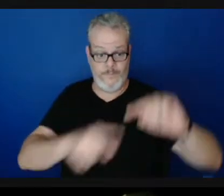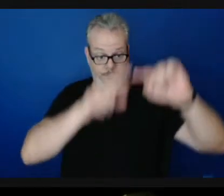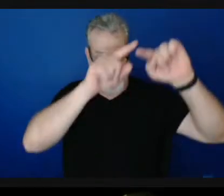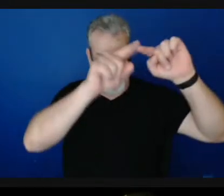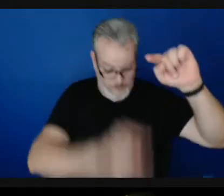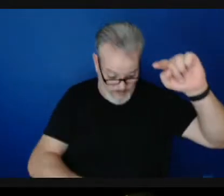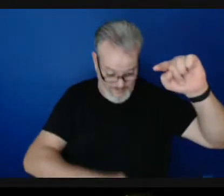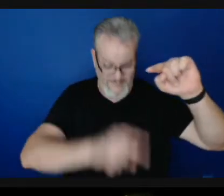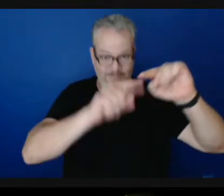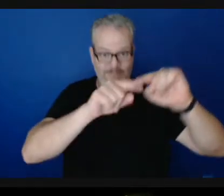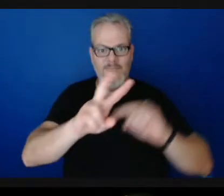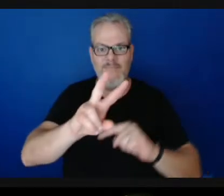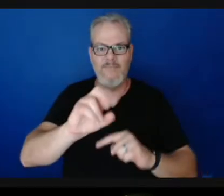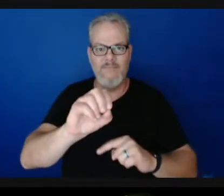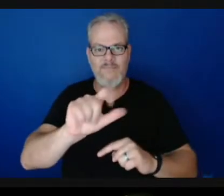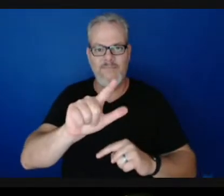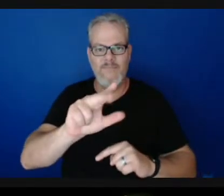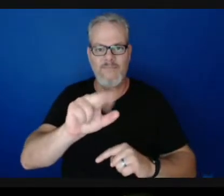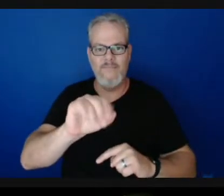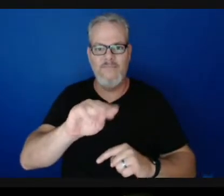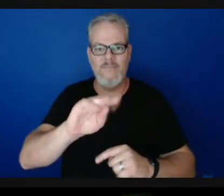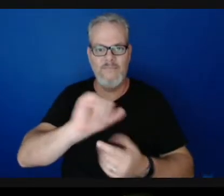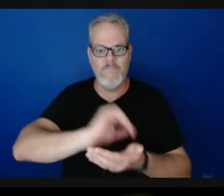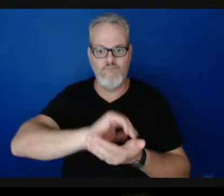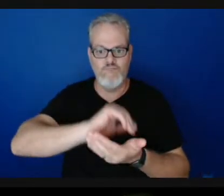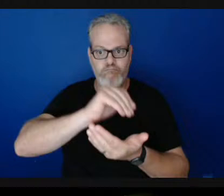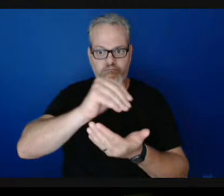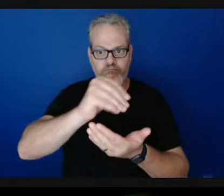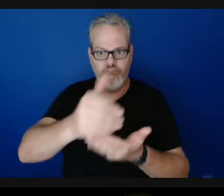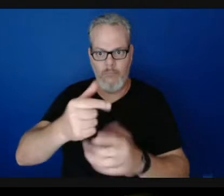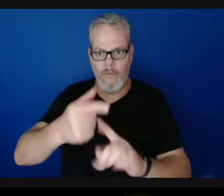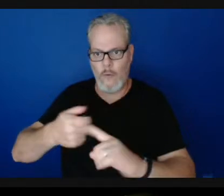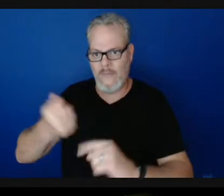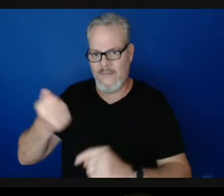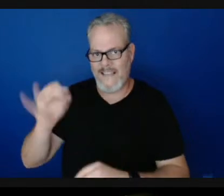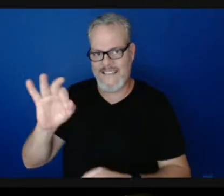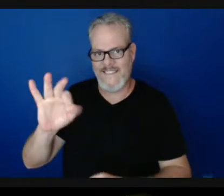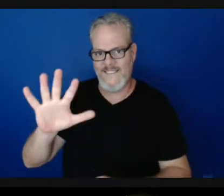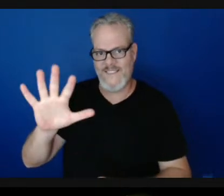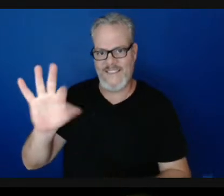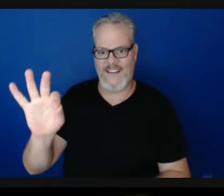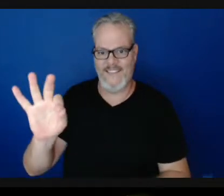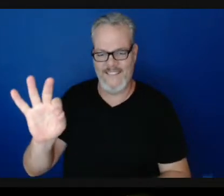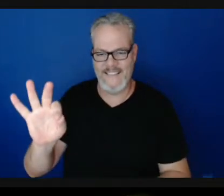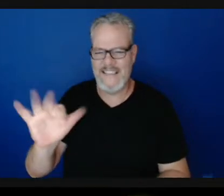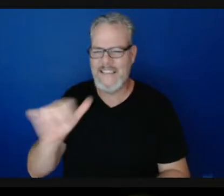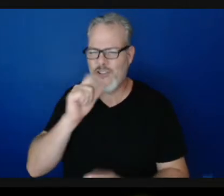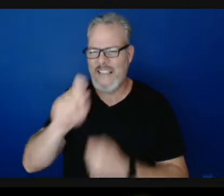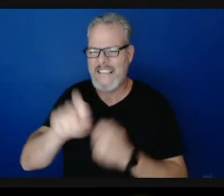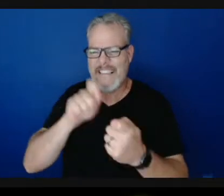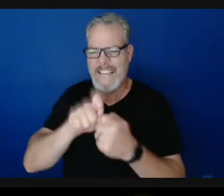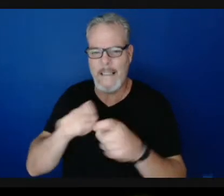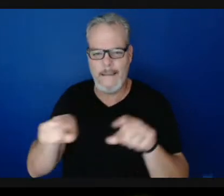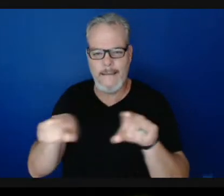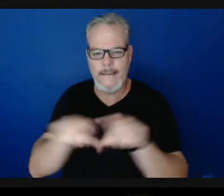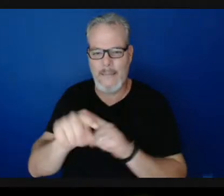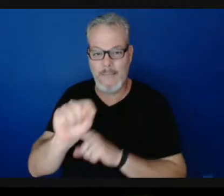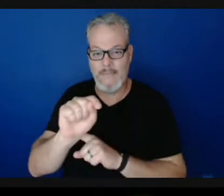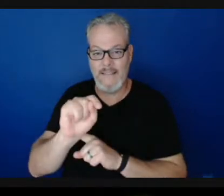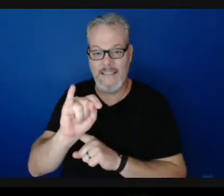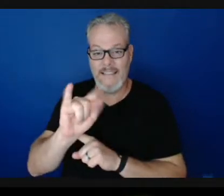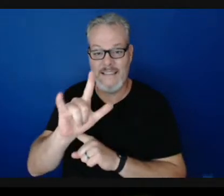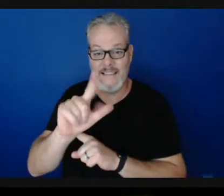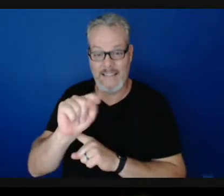in 1959. And so this is not exactly the same as a tilt. They did have tilt measurements then, but